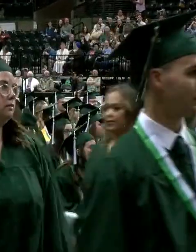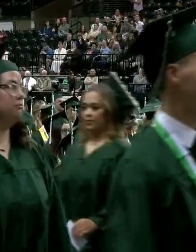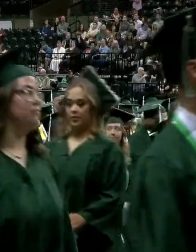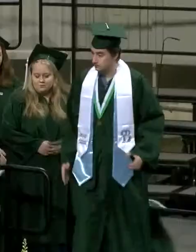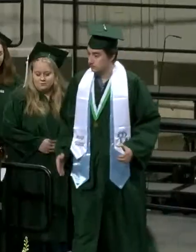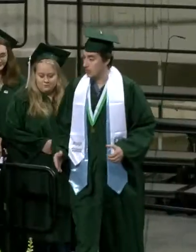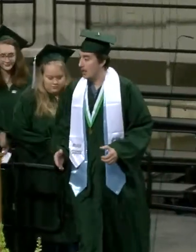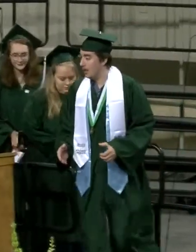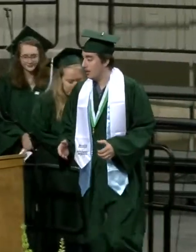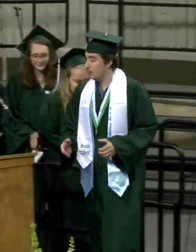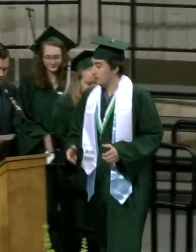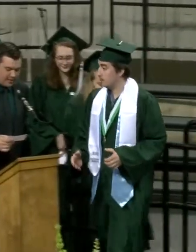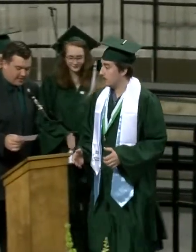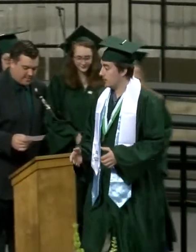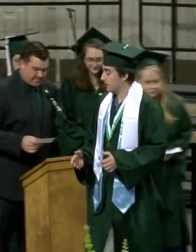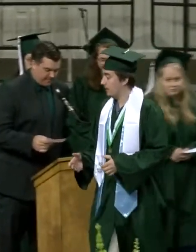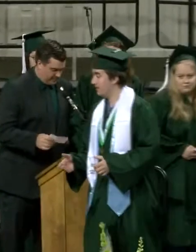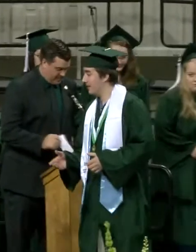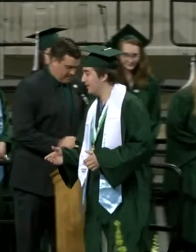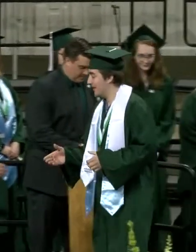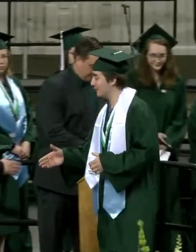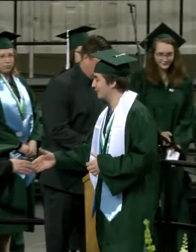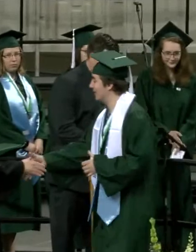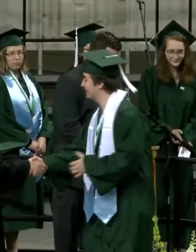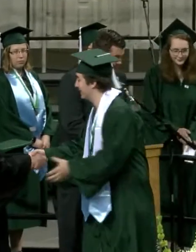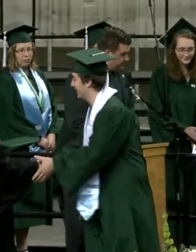Caleb Travis, magna cum laude.